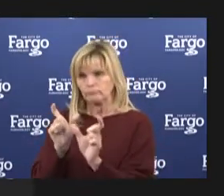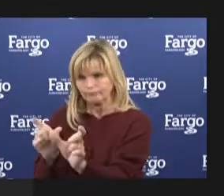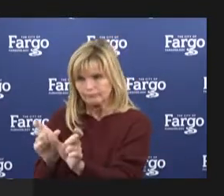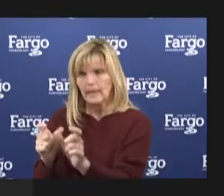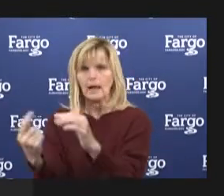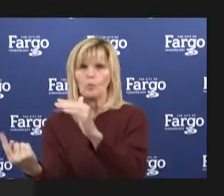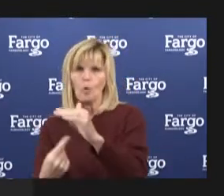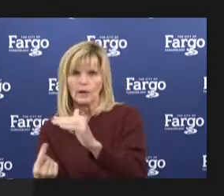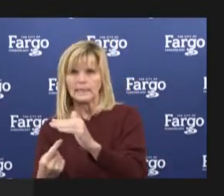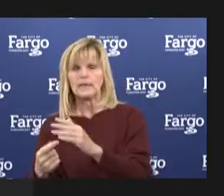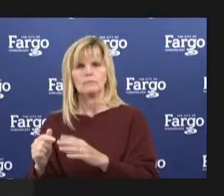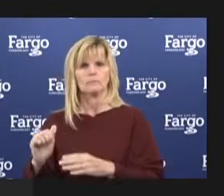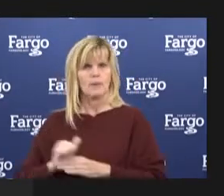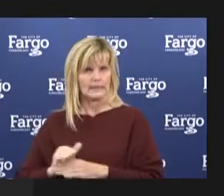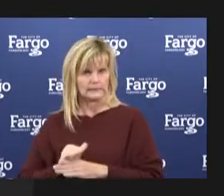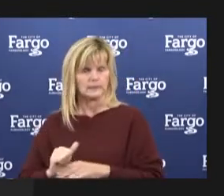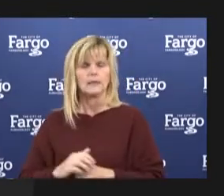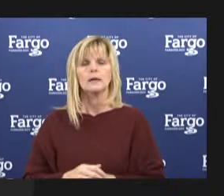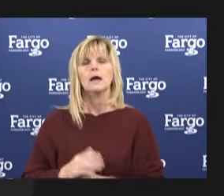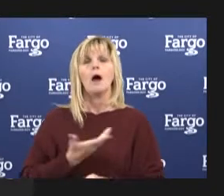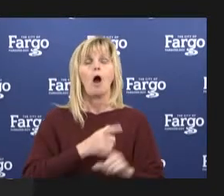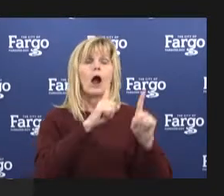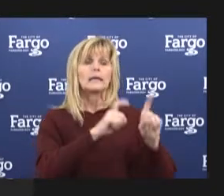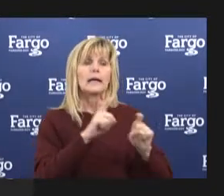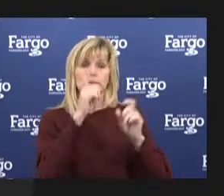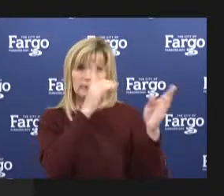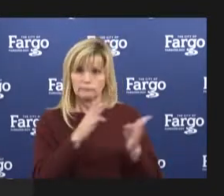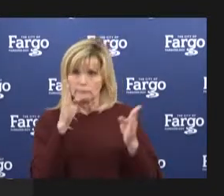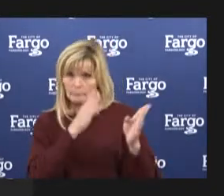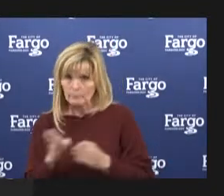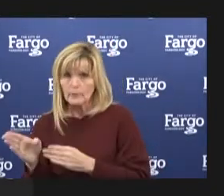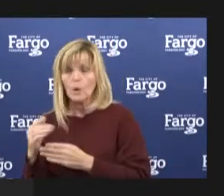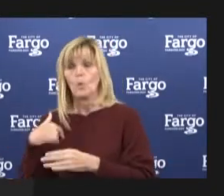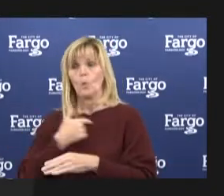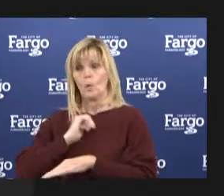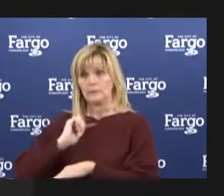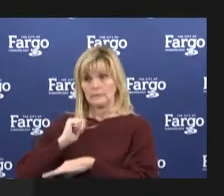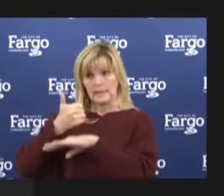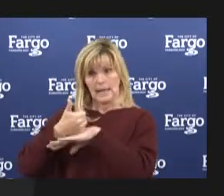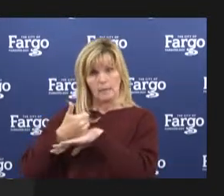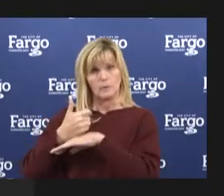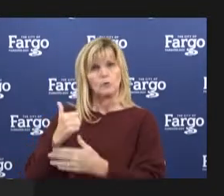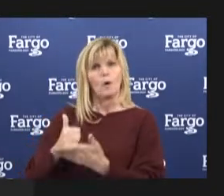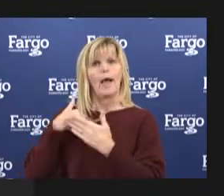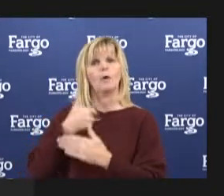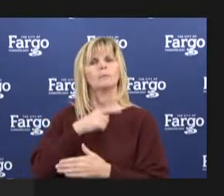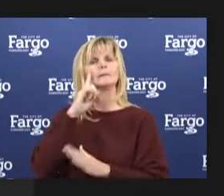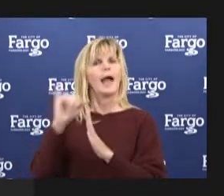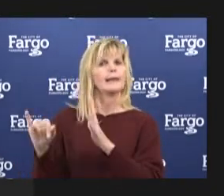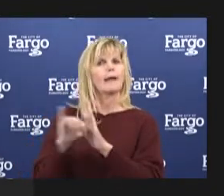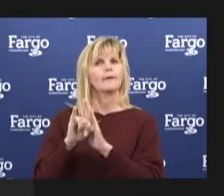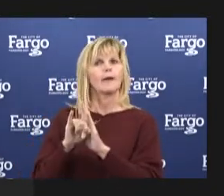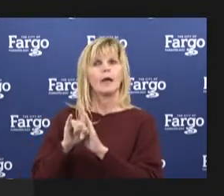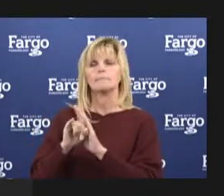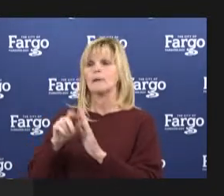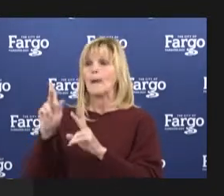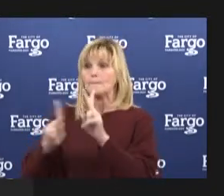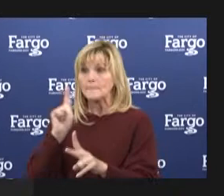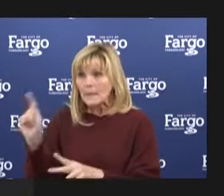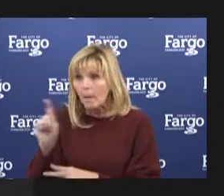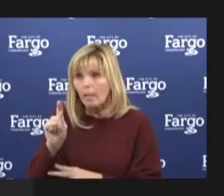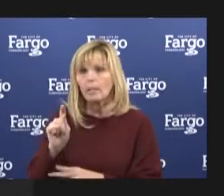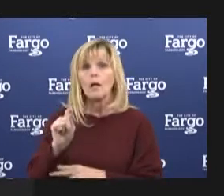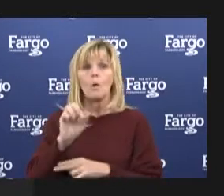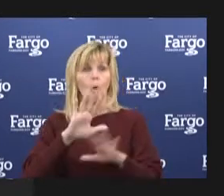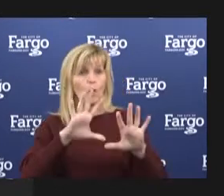practices. The testing strategy in Cass County was developed to better identify individuals or groups that have a higher